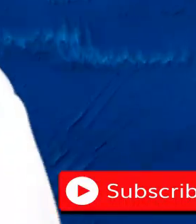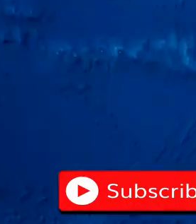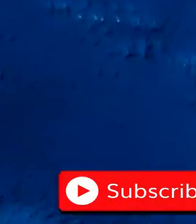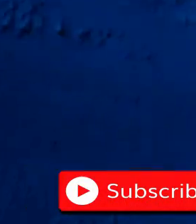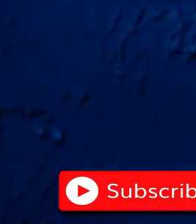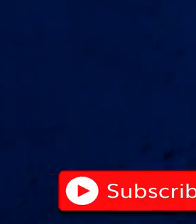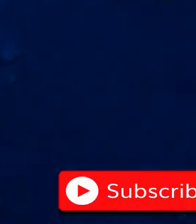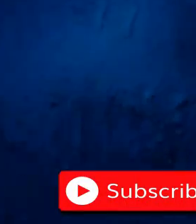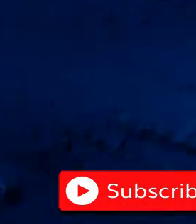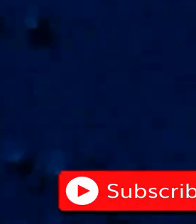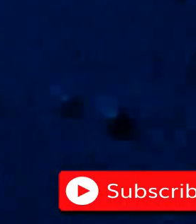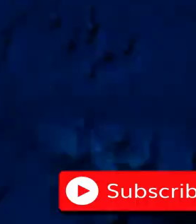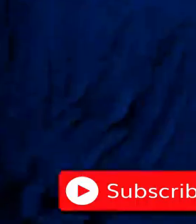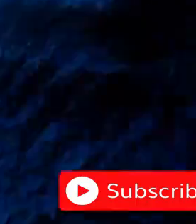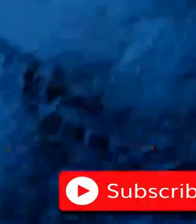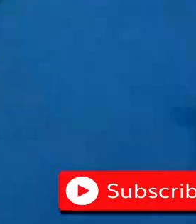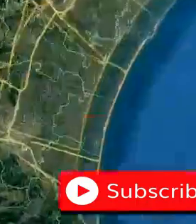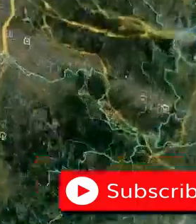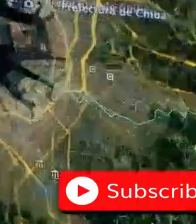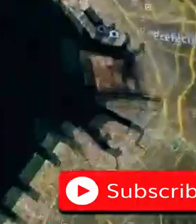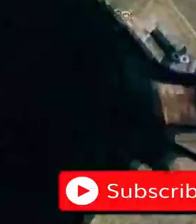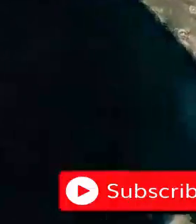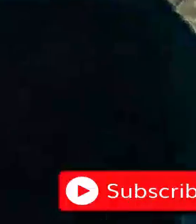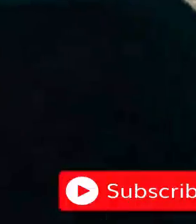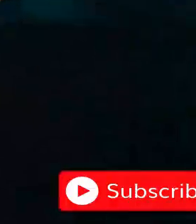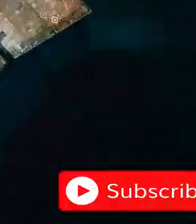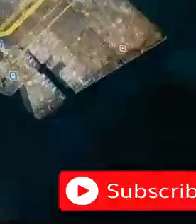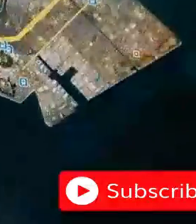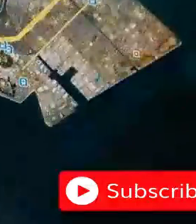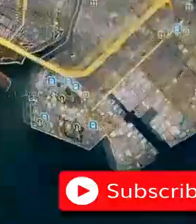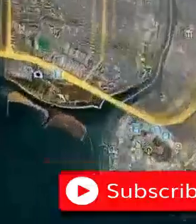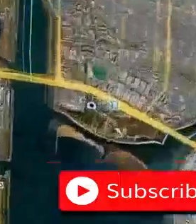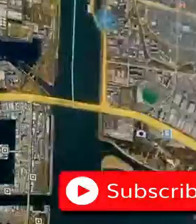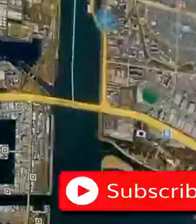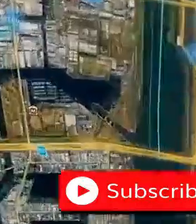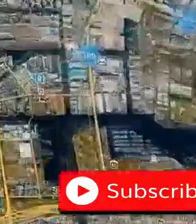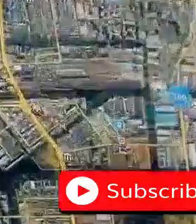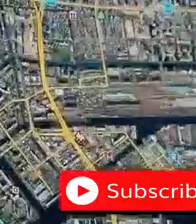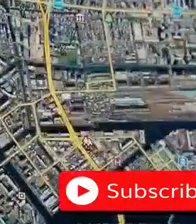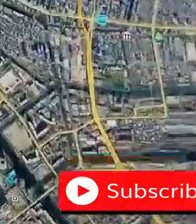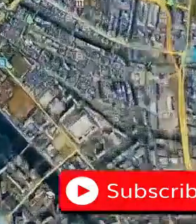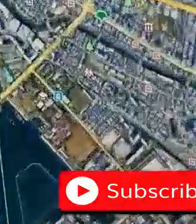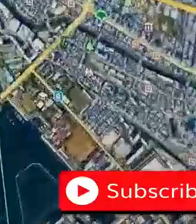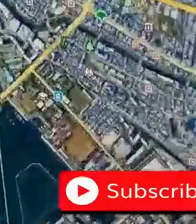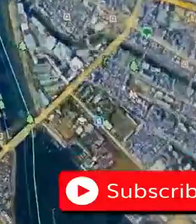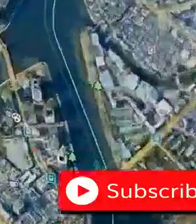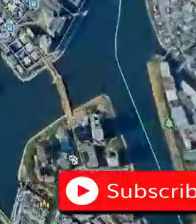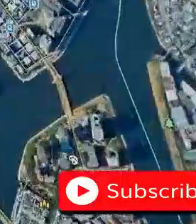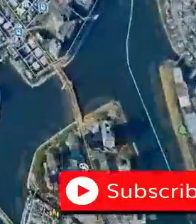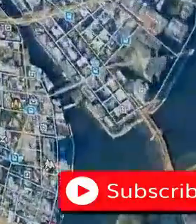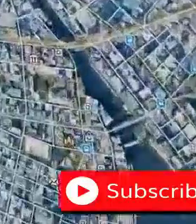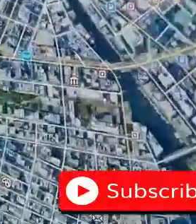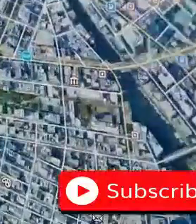Alaikum. Hola, buena gente. Bonjour, la gente. Linja, Jumelang. Murigaboto.